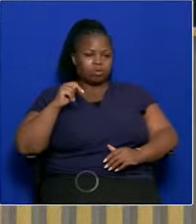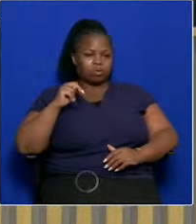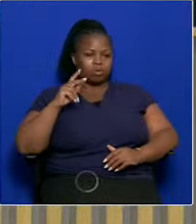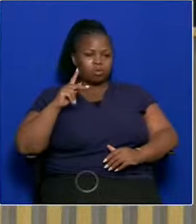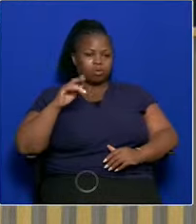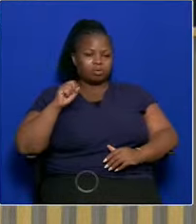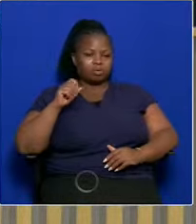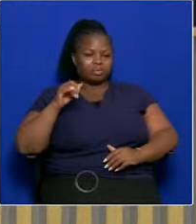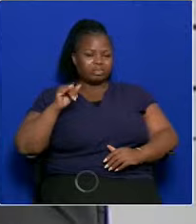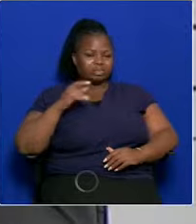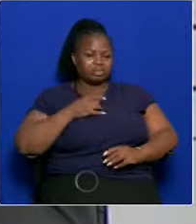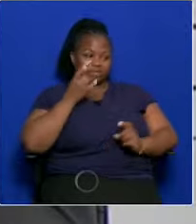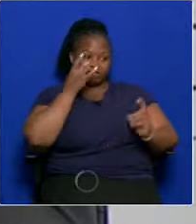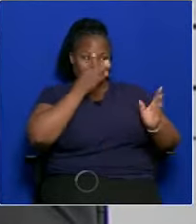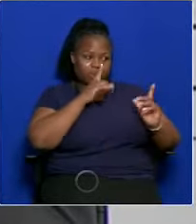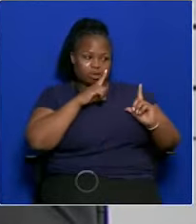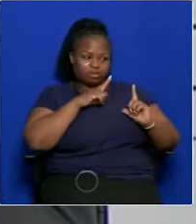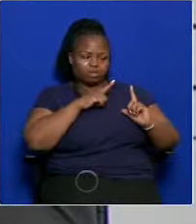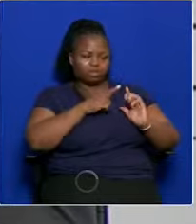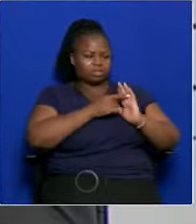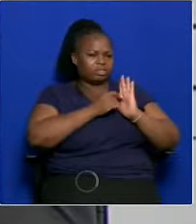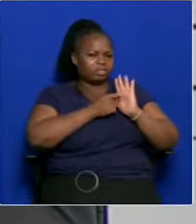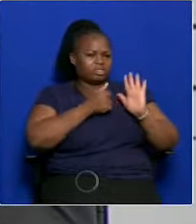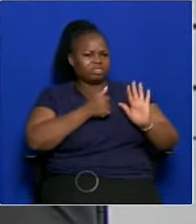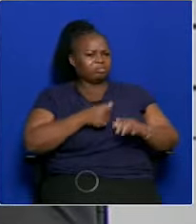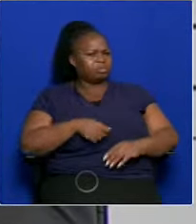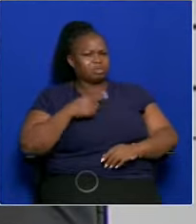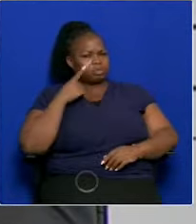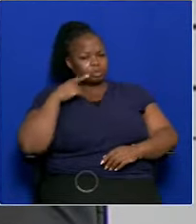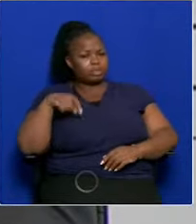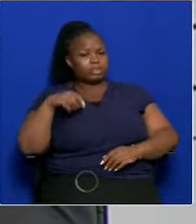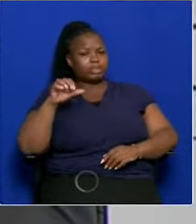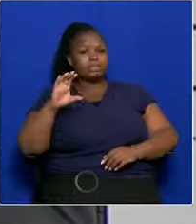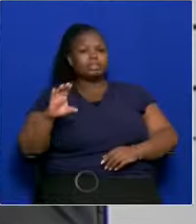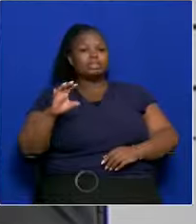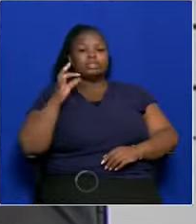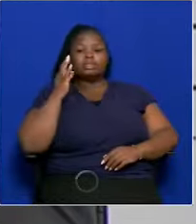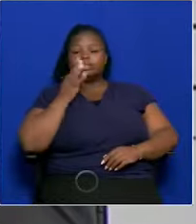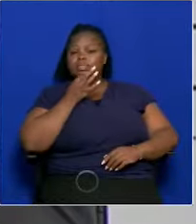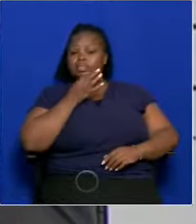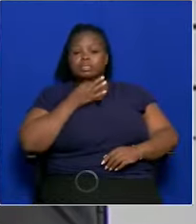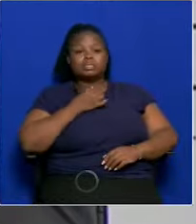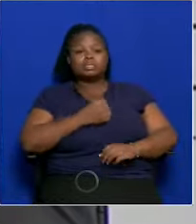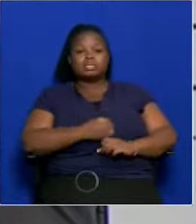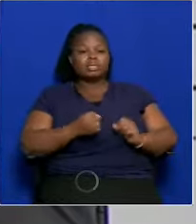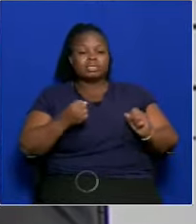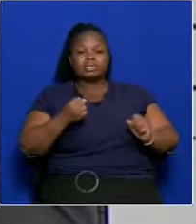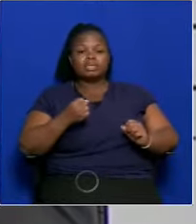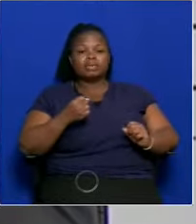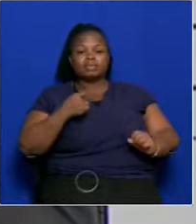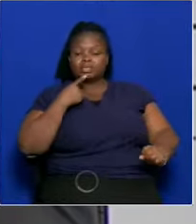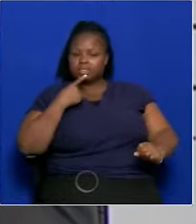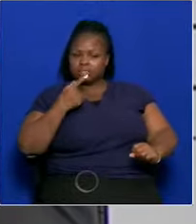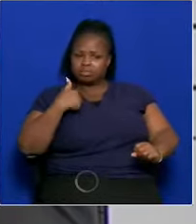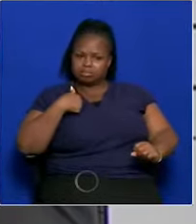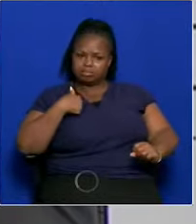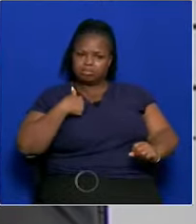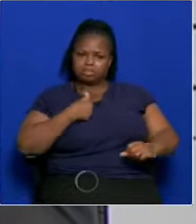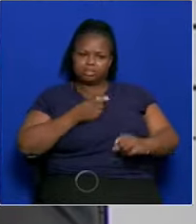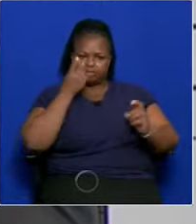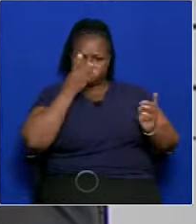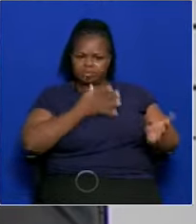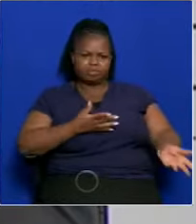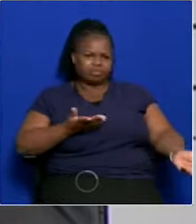off on the 6th. But the witness C said Nkosi never mentioned me to have tipped him off. So